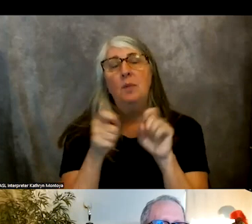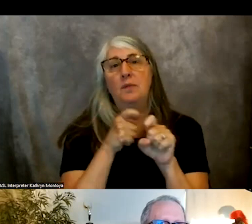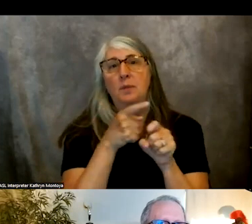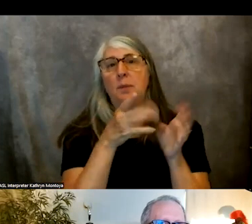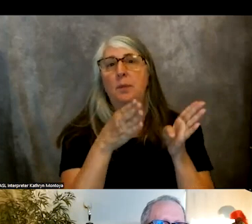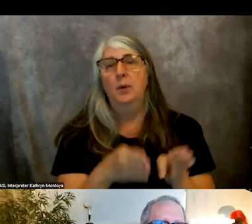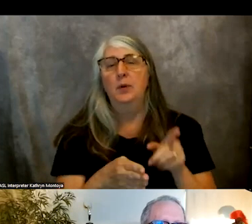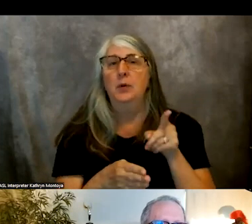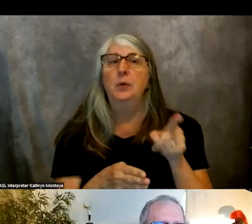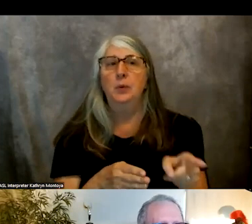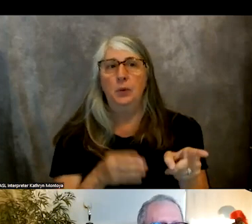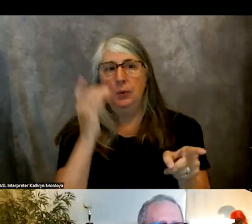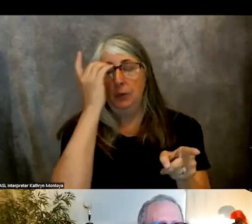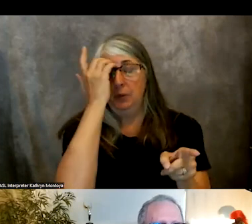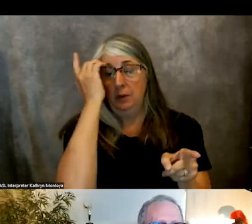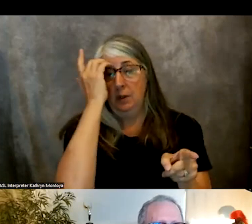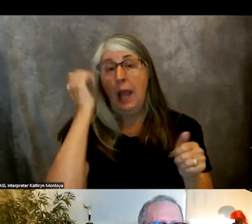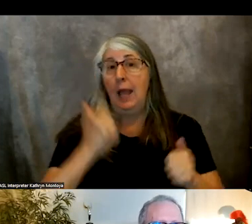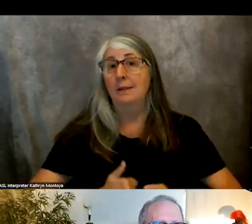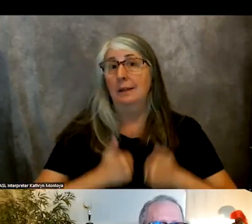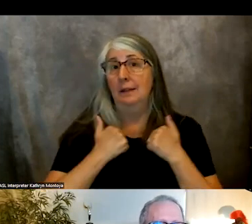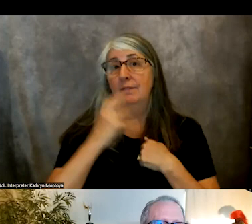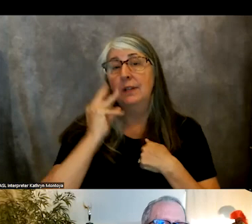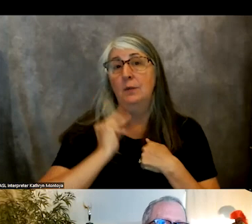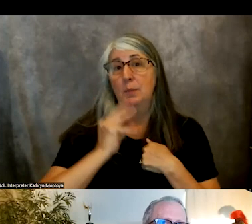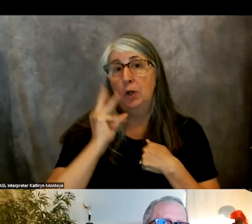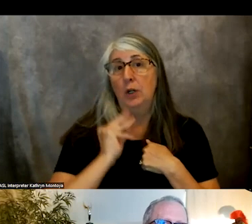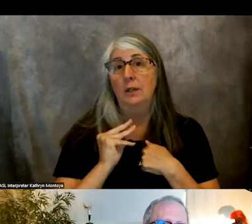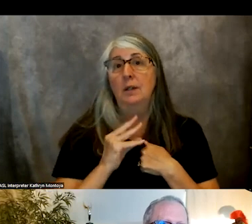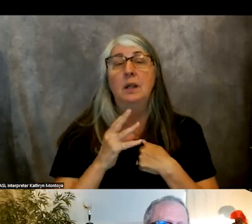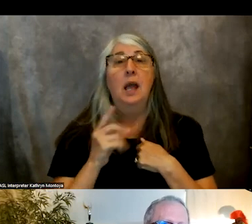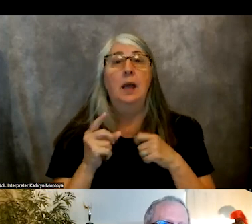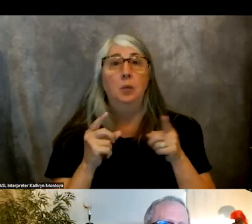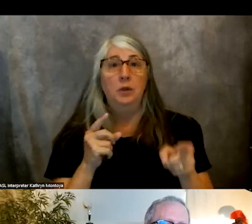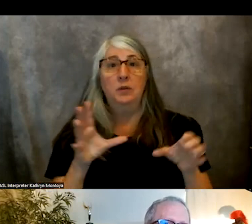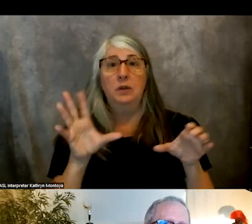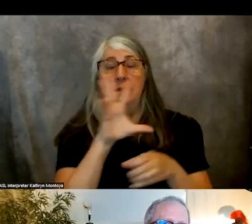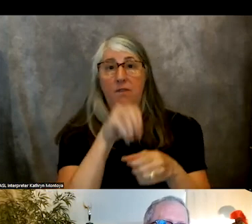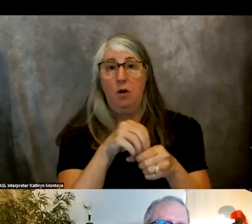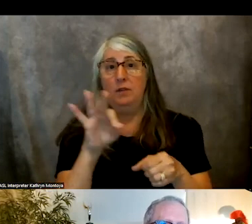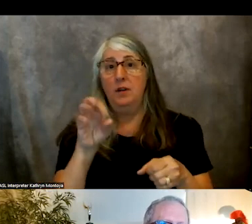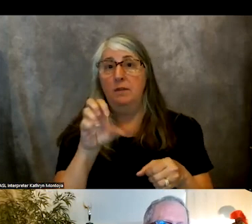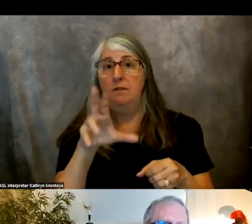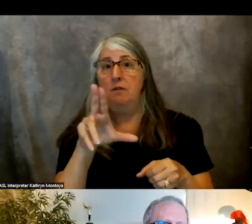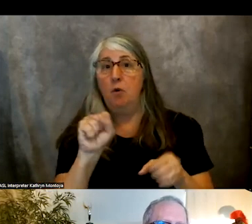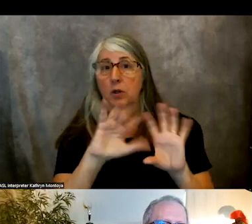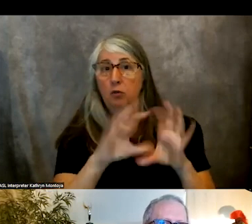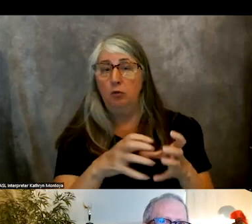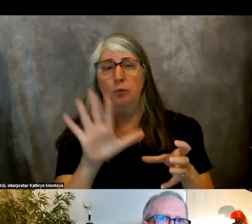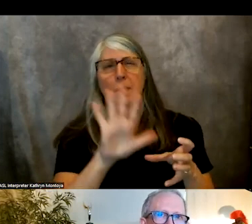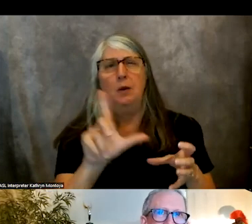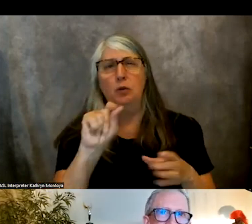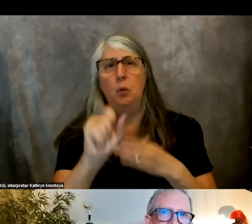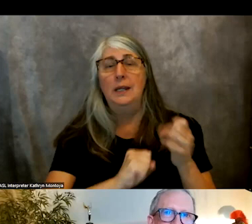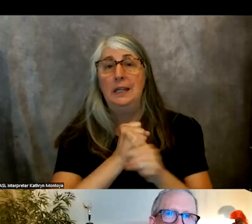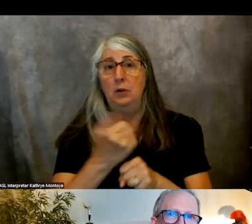person who has lived experience and was in a focus group almost 20 years ago now, as